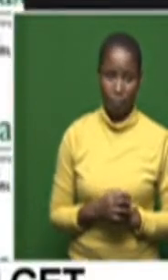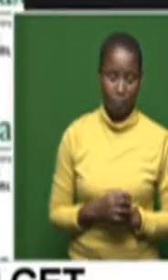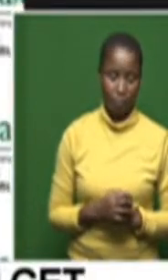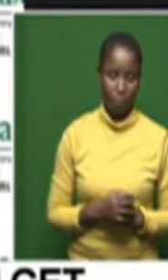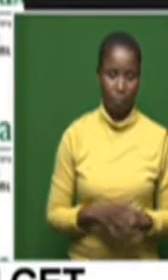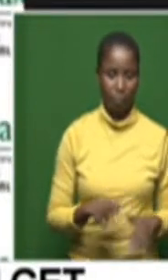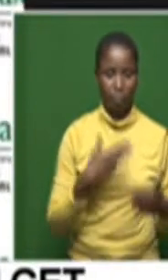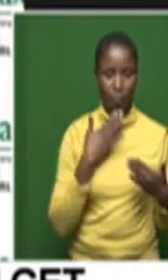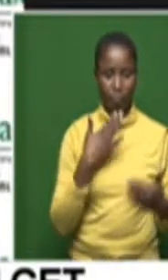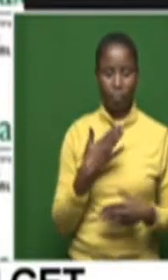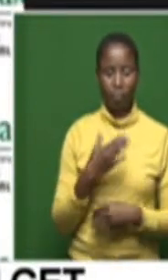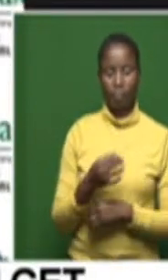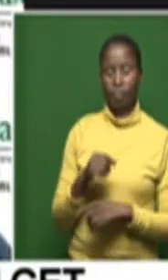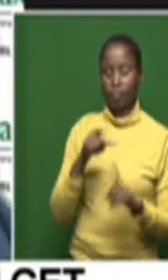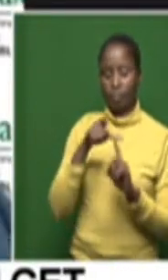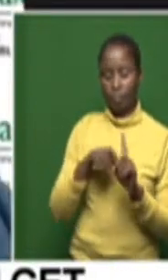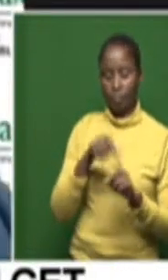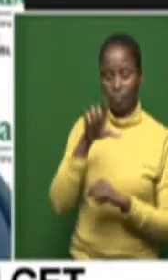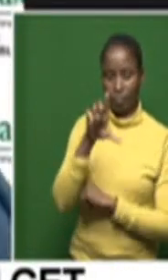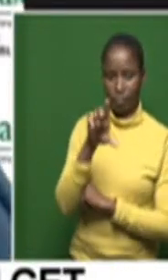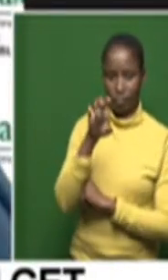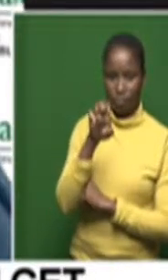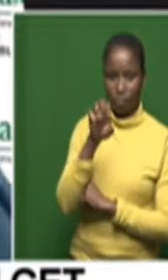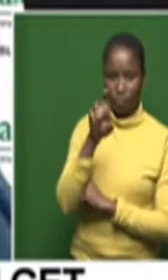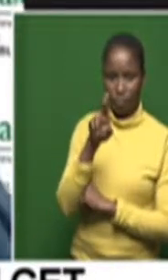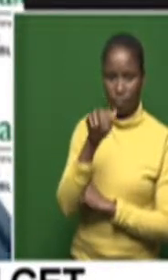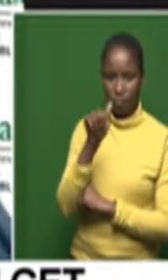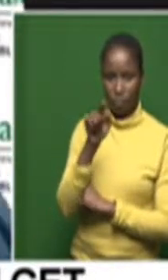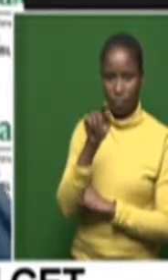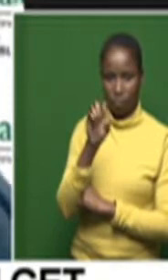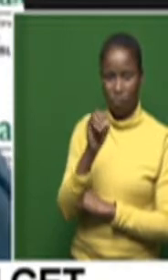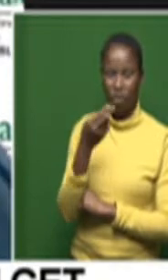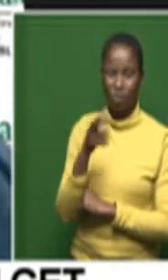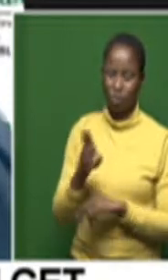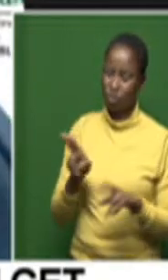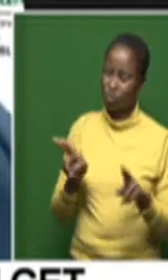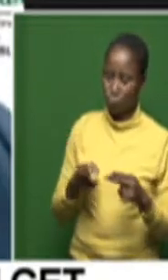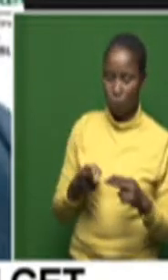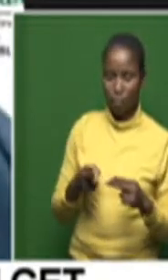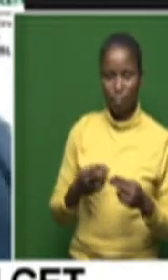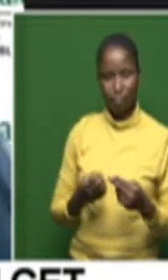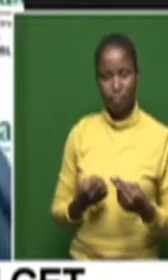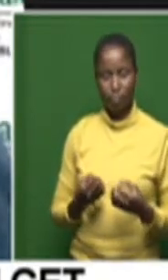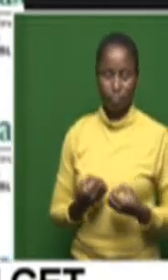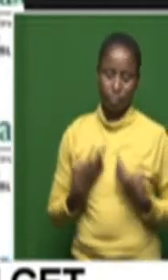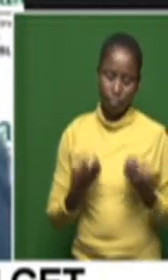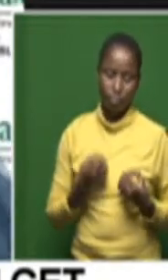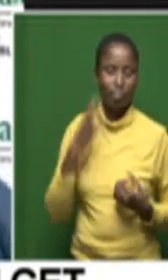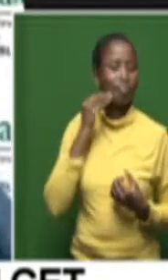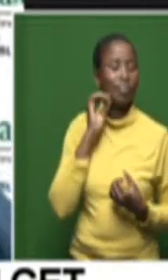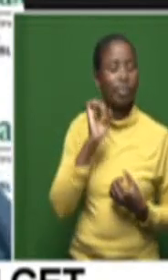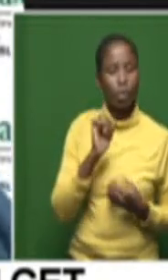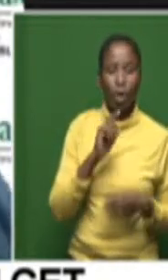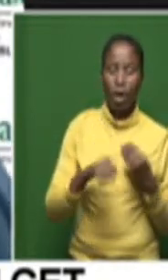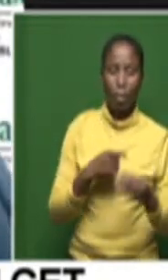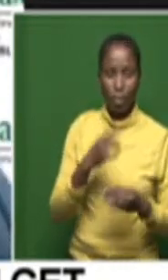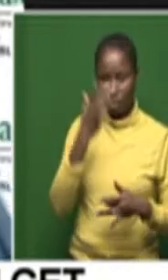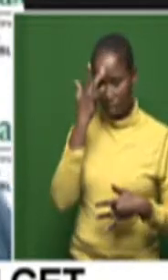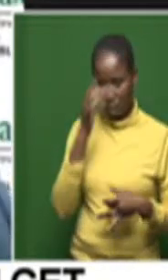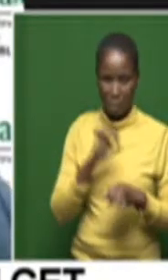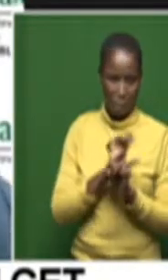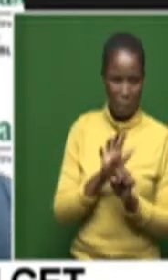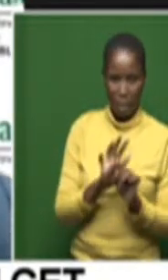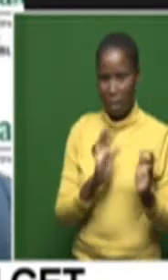Thanks, Lerato. No, thanks for your brief testimony as far as COVID and your misinformation, how it affected